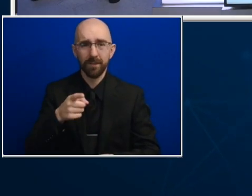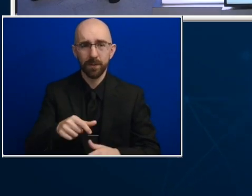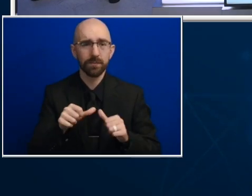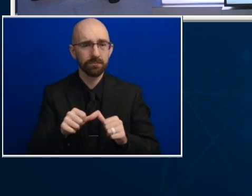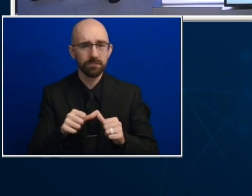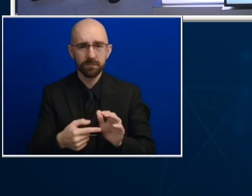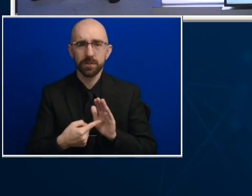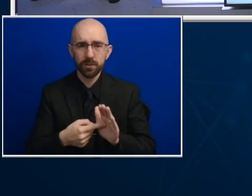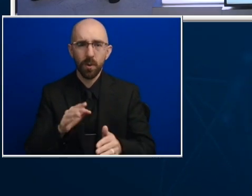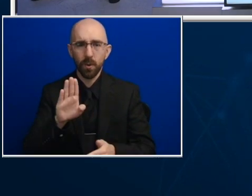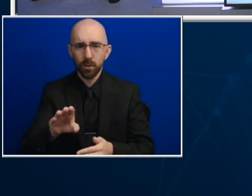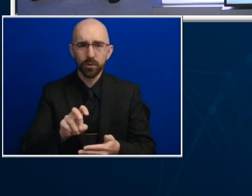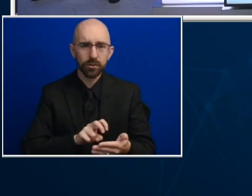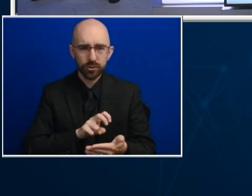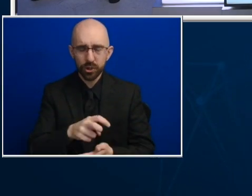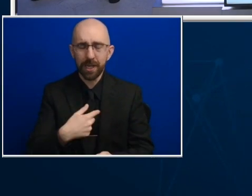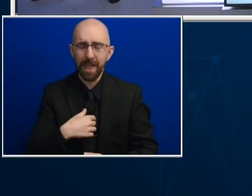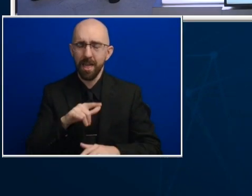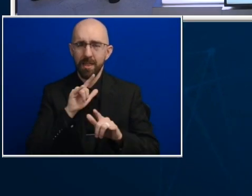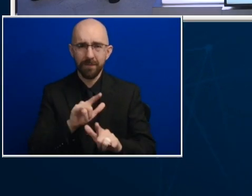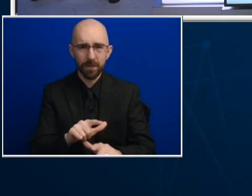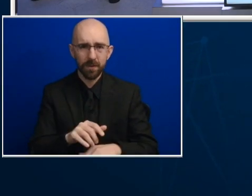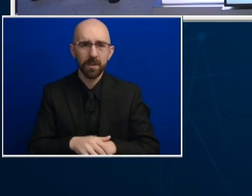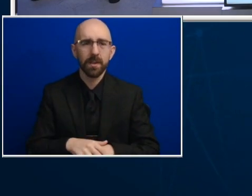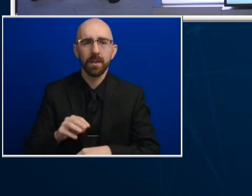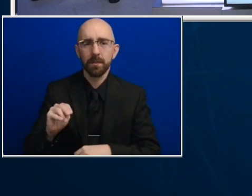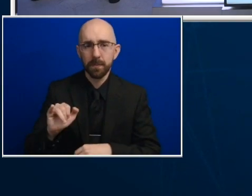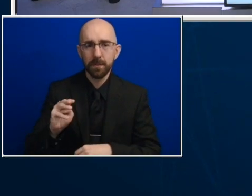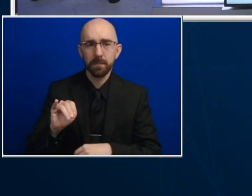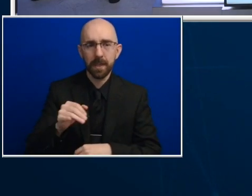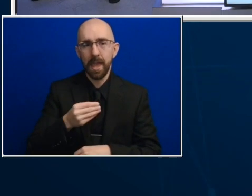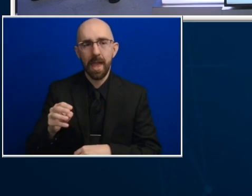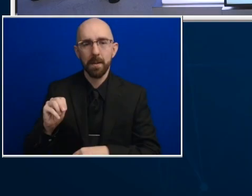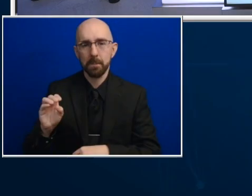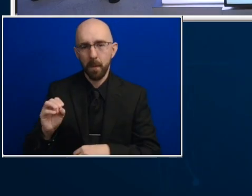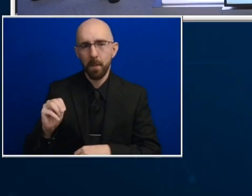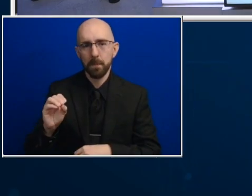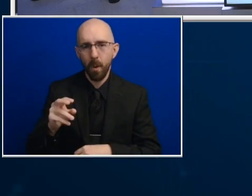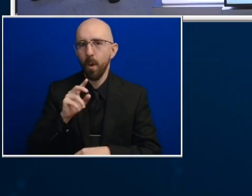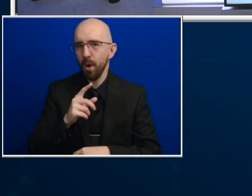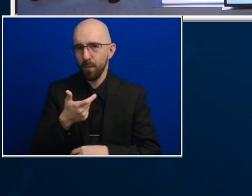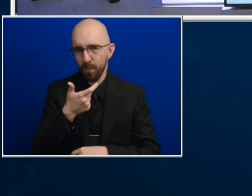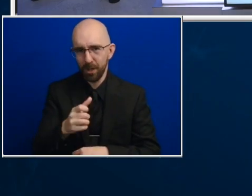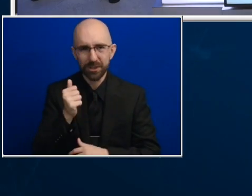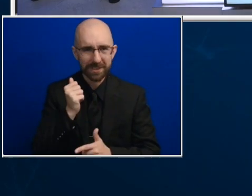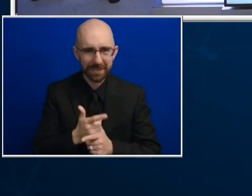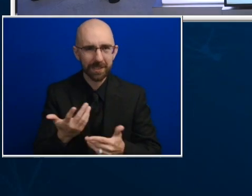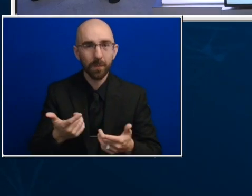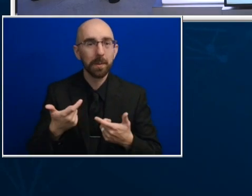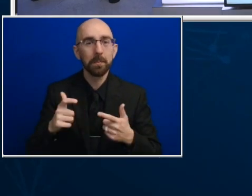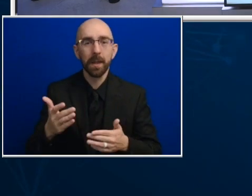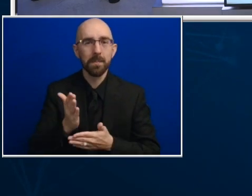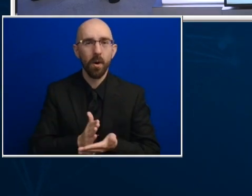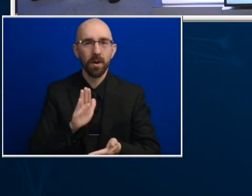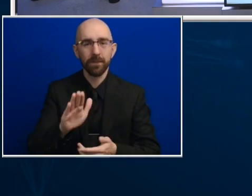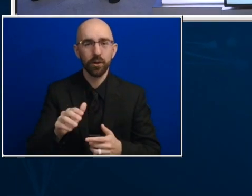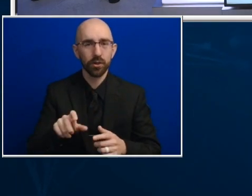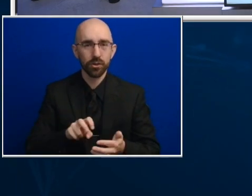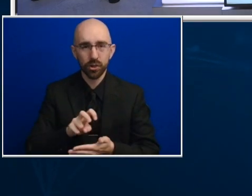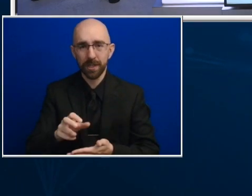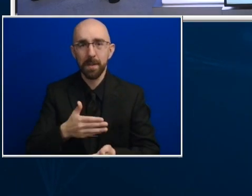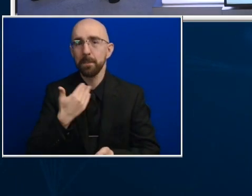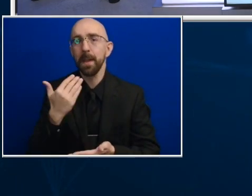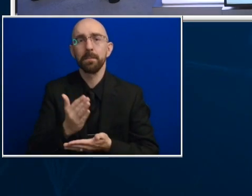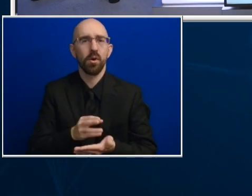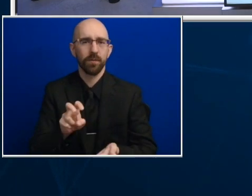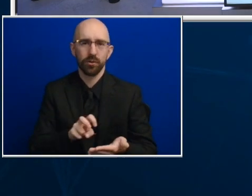journey. I love you. Mimi and Momo are watching, sis. What has been the best part of your journey so far?" And then for those